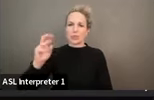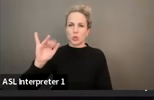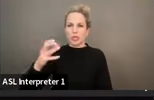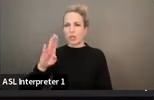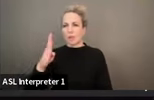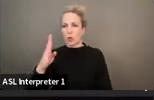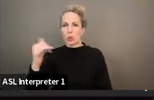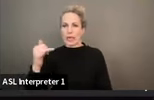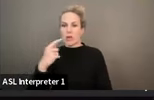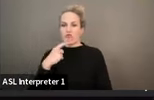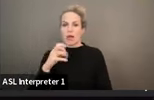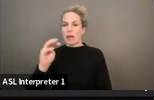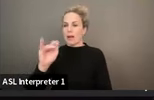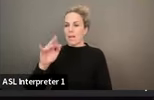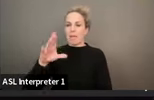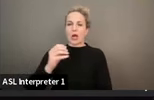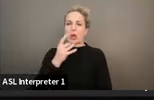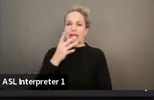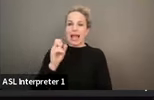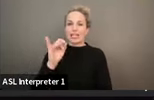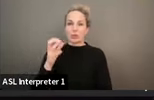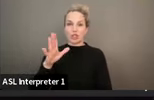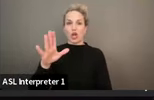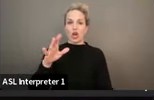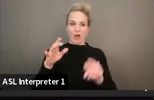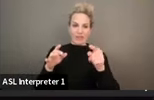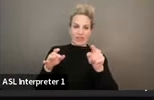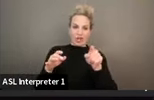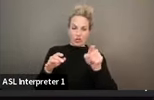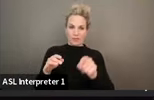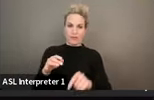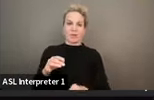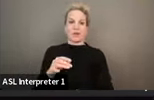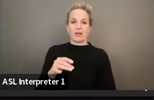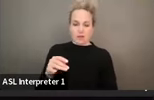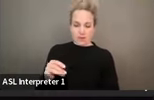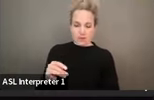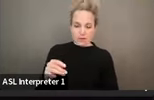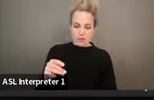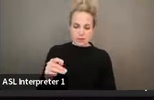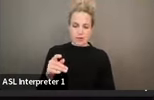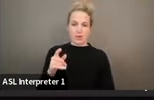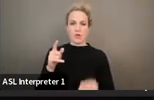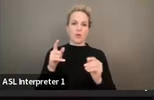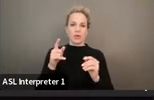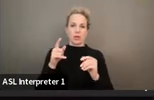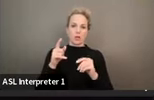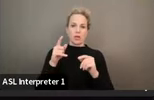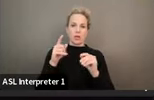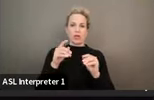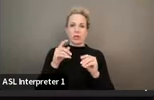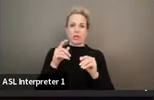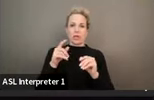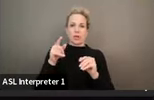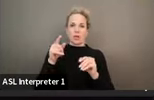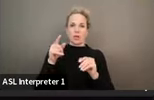red, this micro light switch that her finger is on right now. We can't just throw these onto a table. Again, back